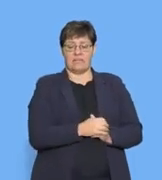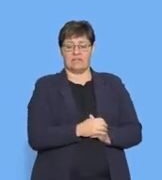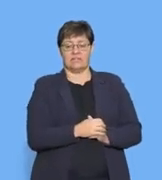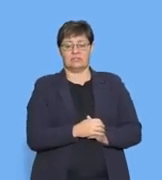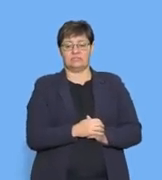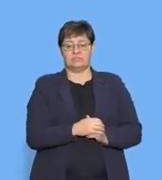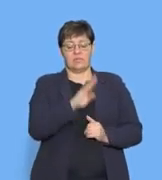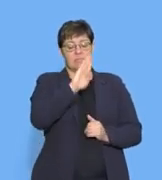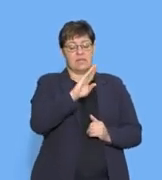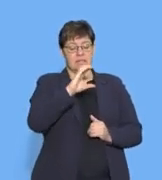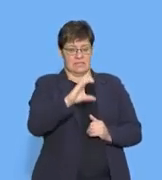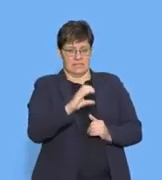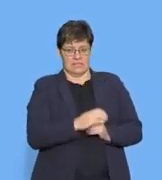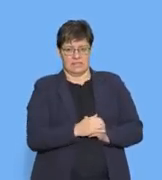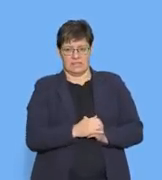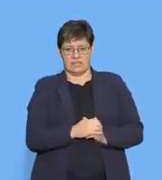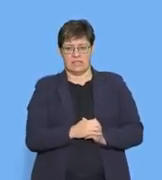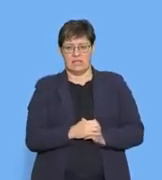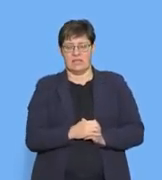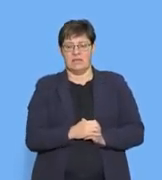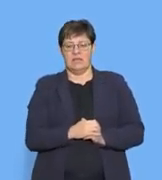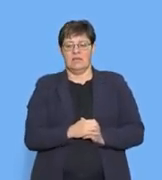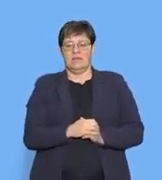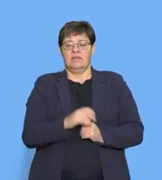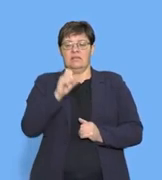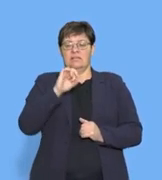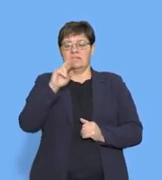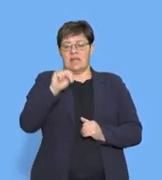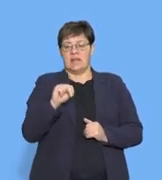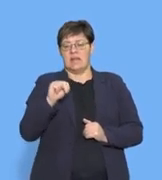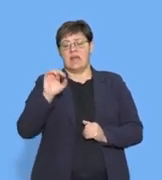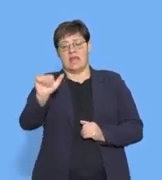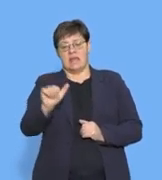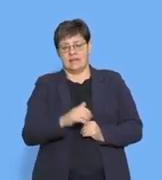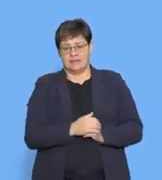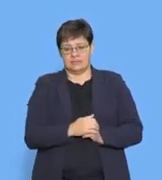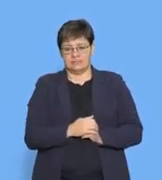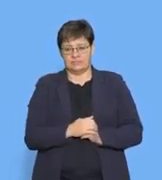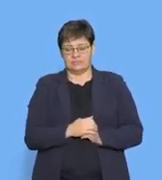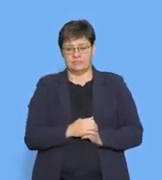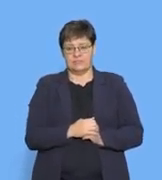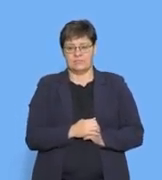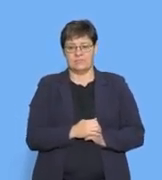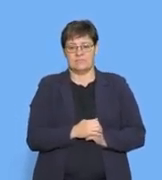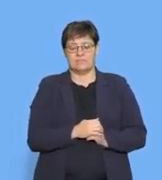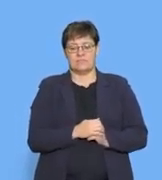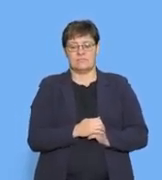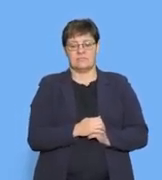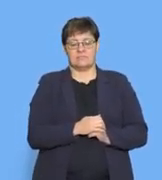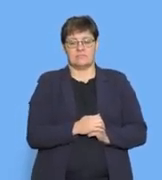this, it's going to be half BC, just to put it in alphabetical order, and something that looks